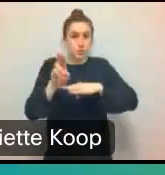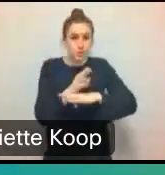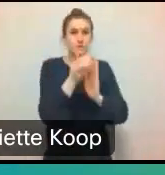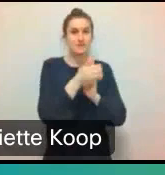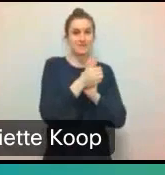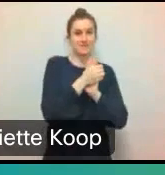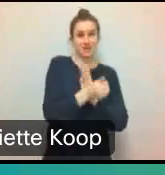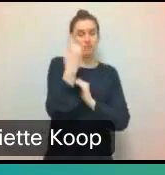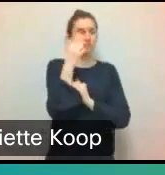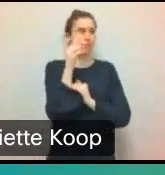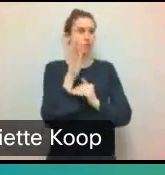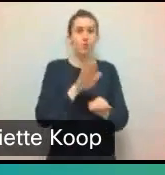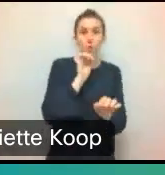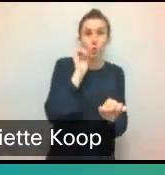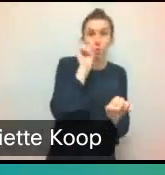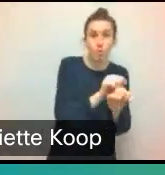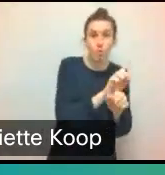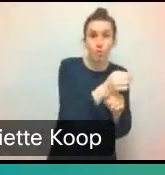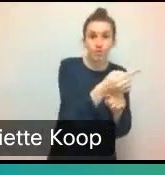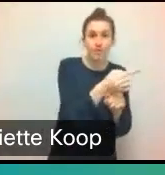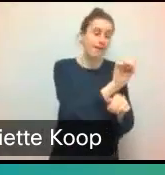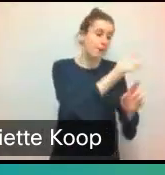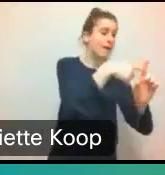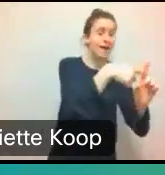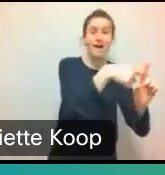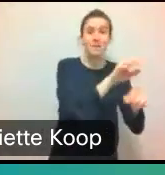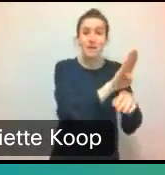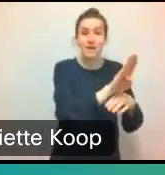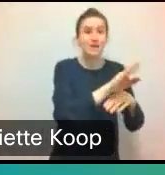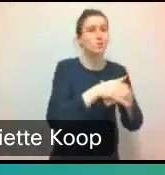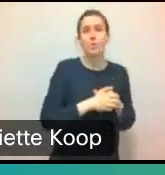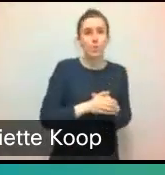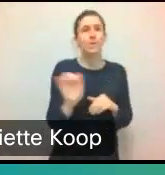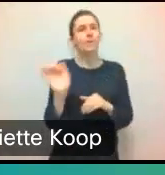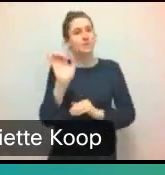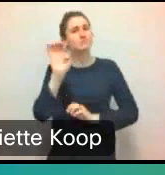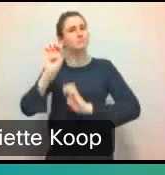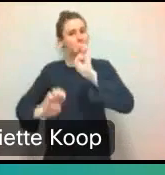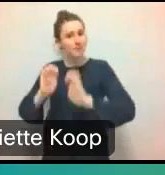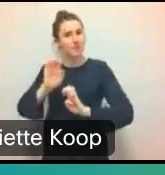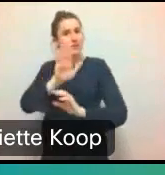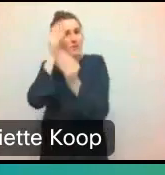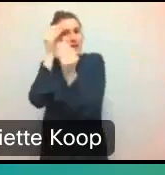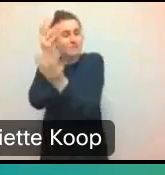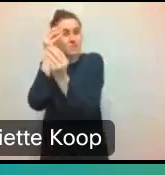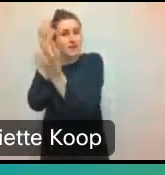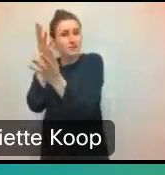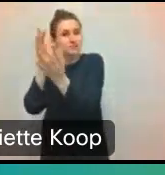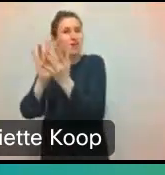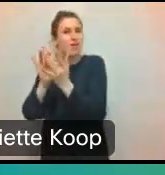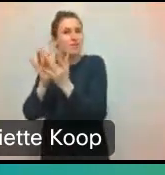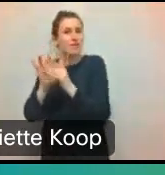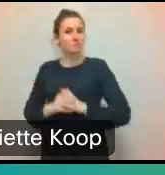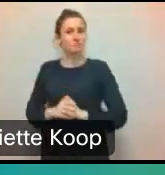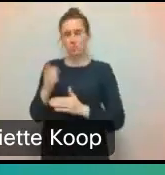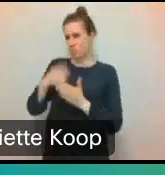your assignment or that B on your assignment, but also to evaluate the information that you see online. Ask yourself, what are you